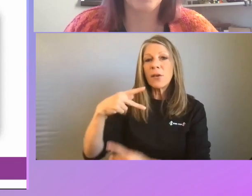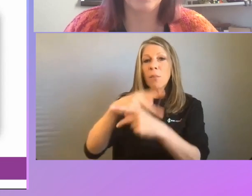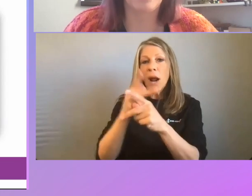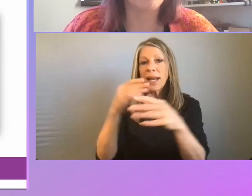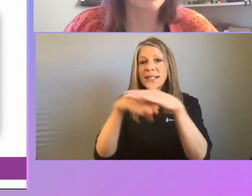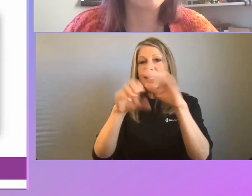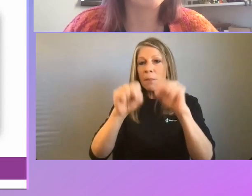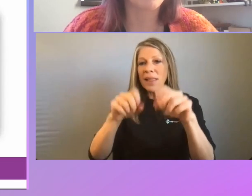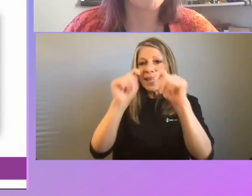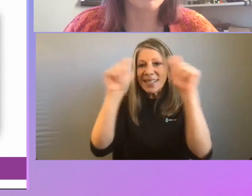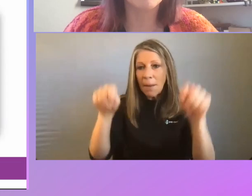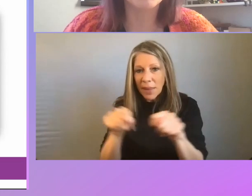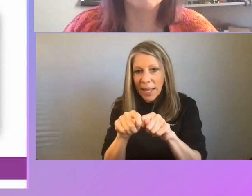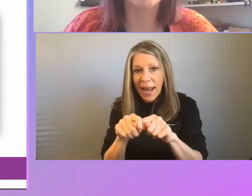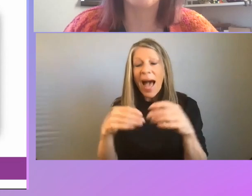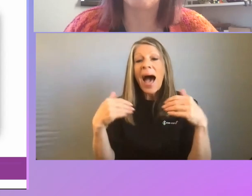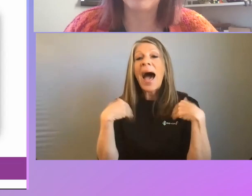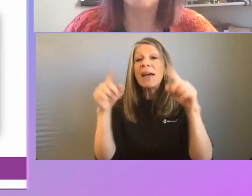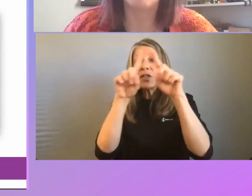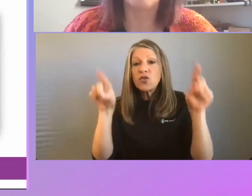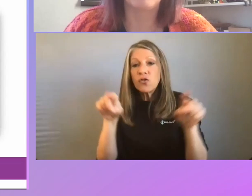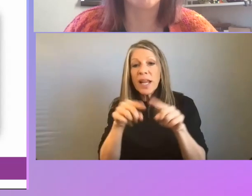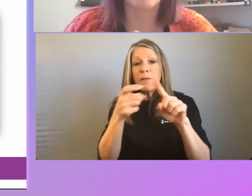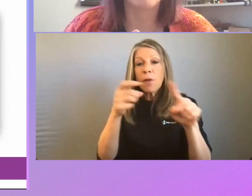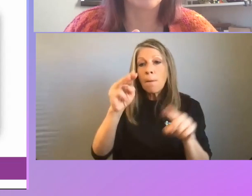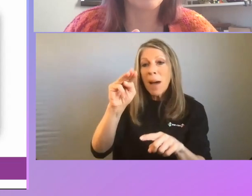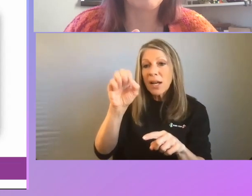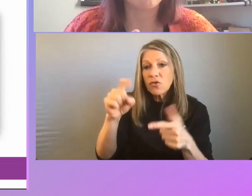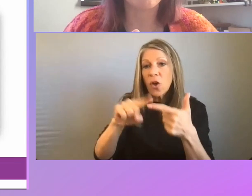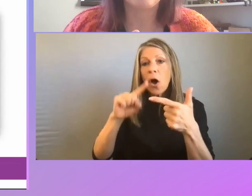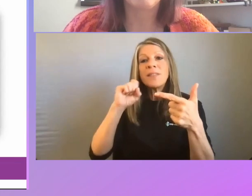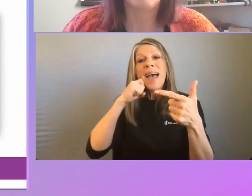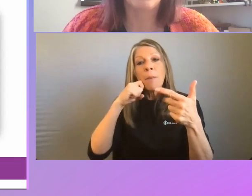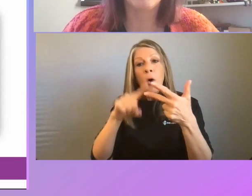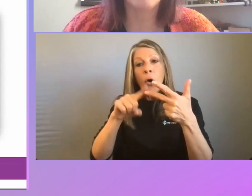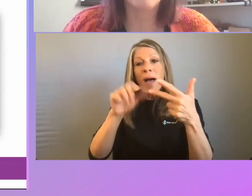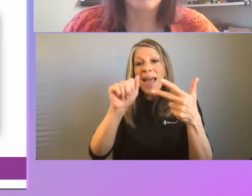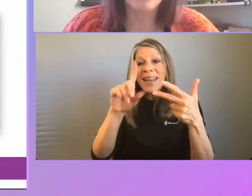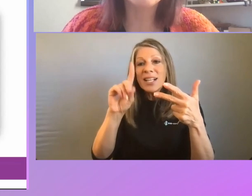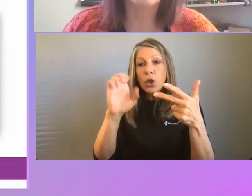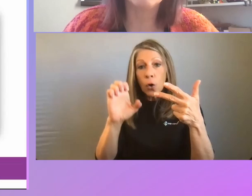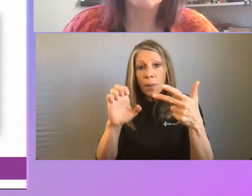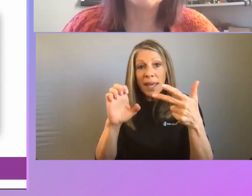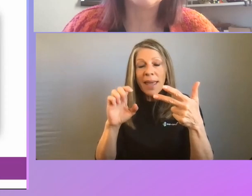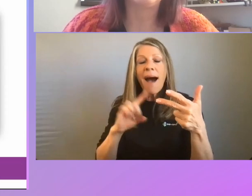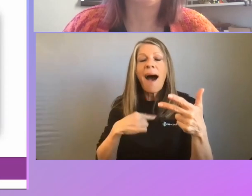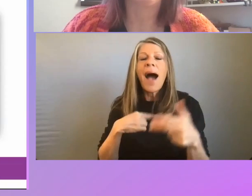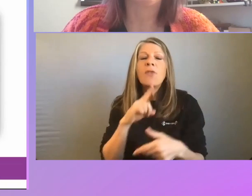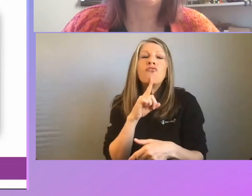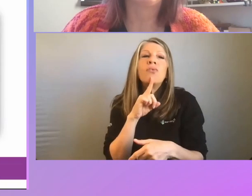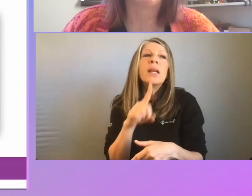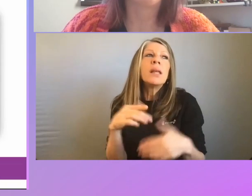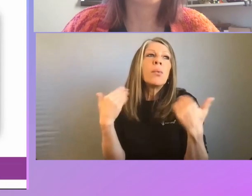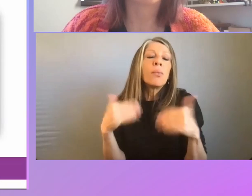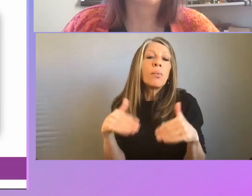On the screen, I have a page from Microsoft, from Apple, and from Adobe. I absolutely